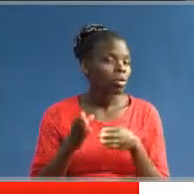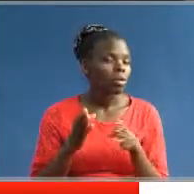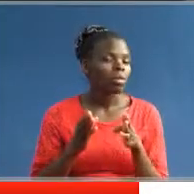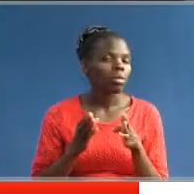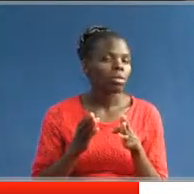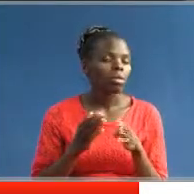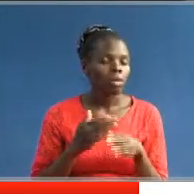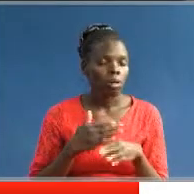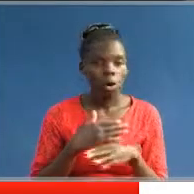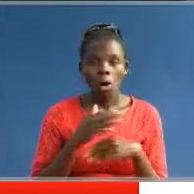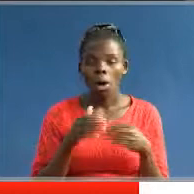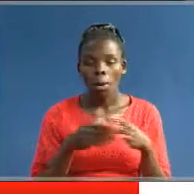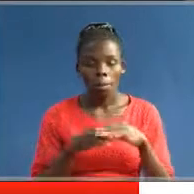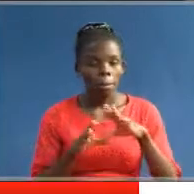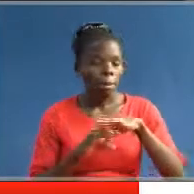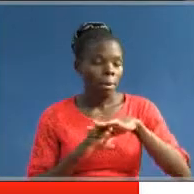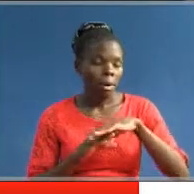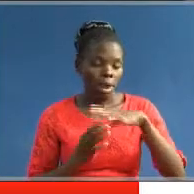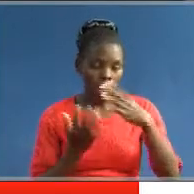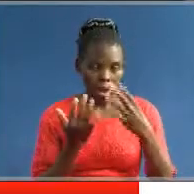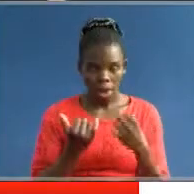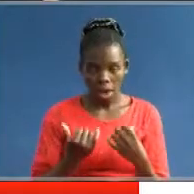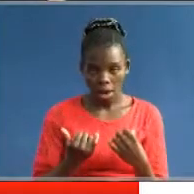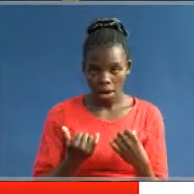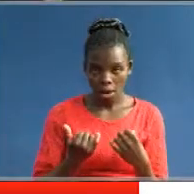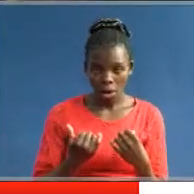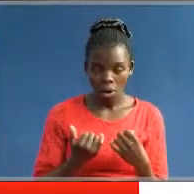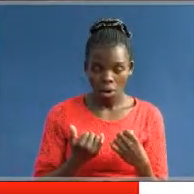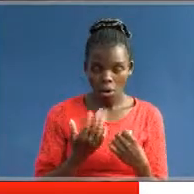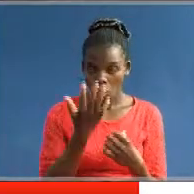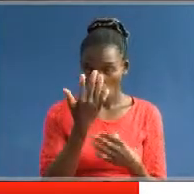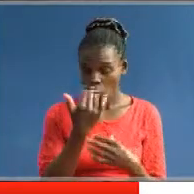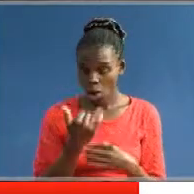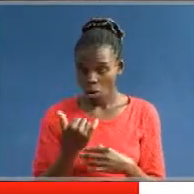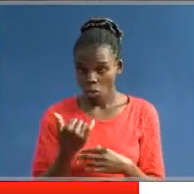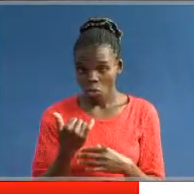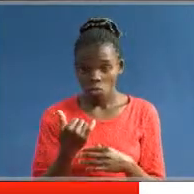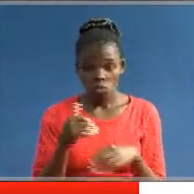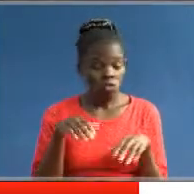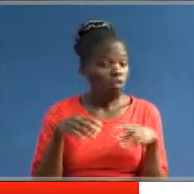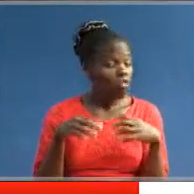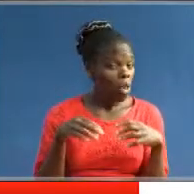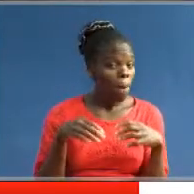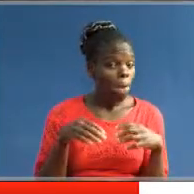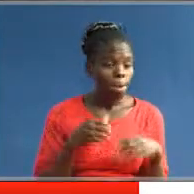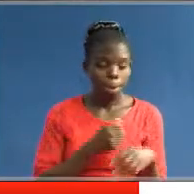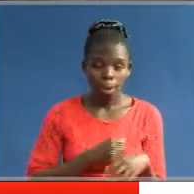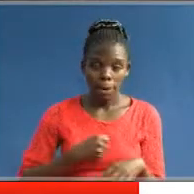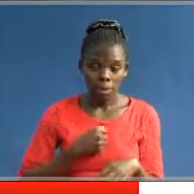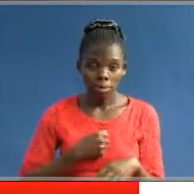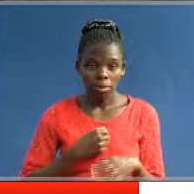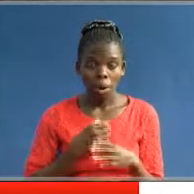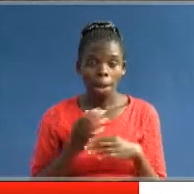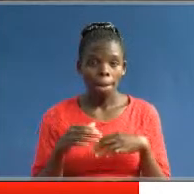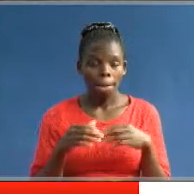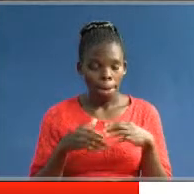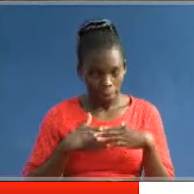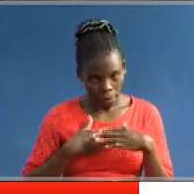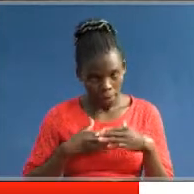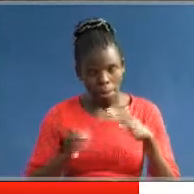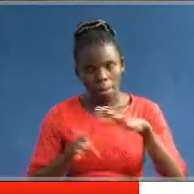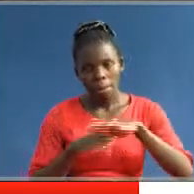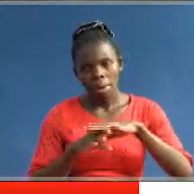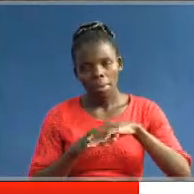honor members, from honor members, the university. Now this one, why are you so agitated? Please, honor members,